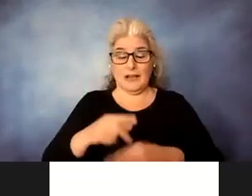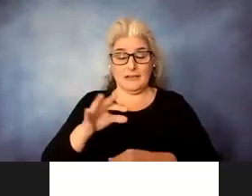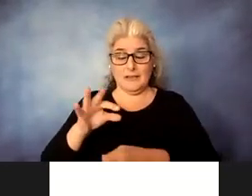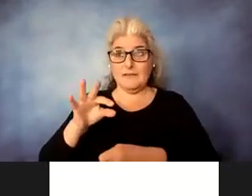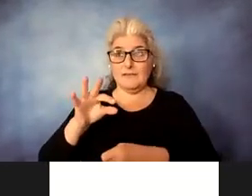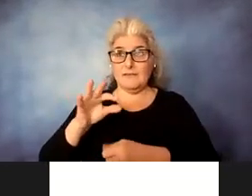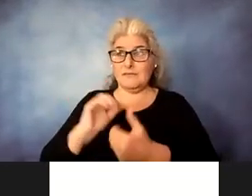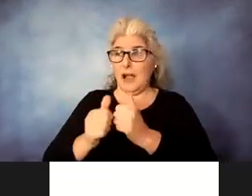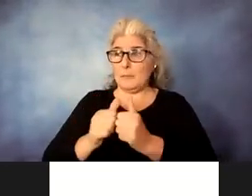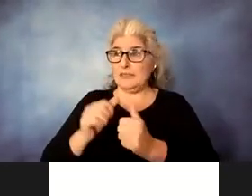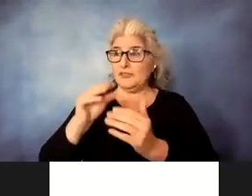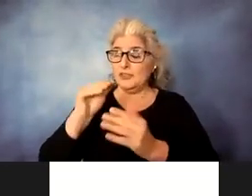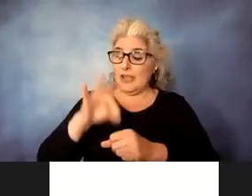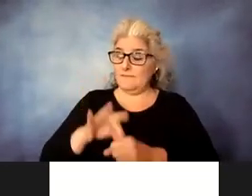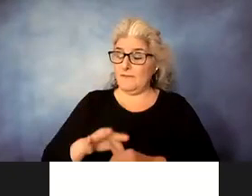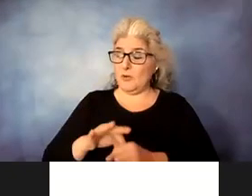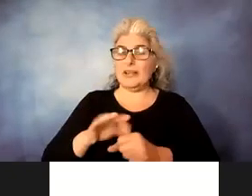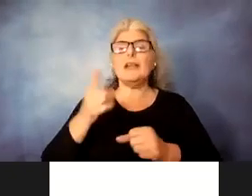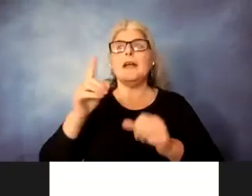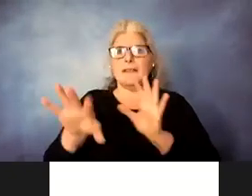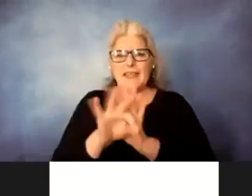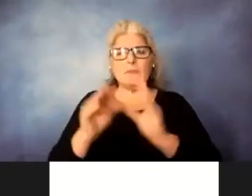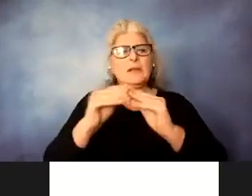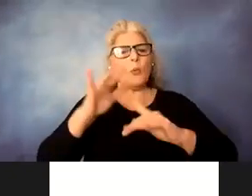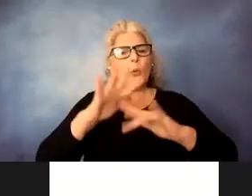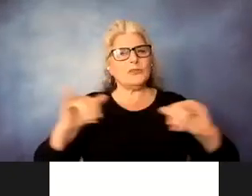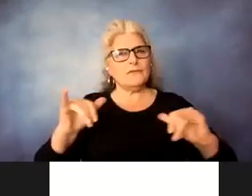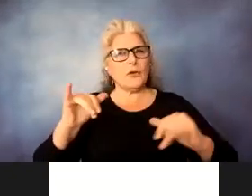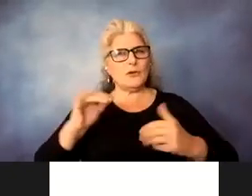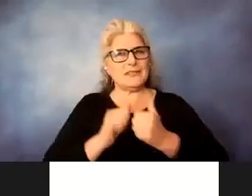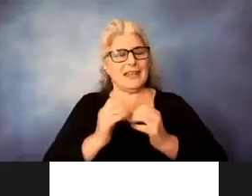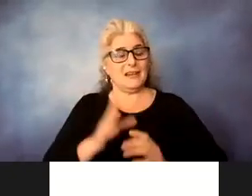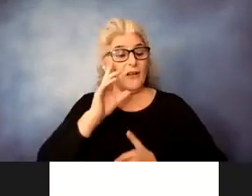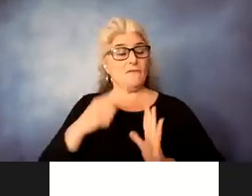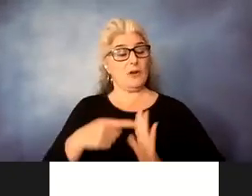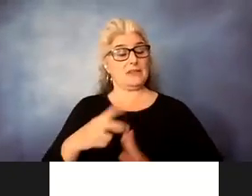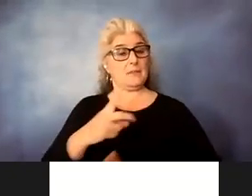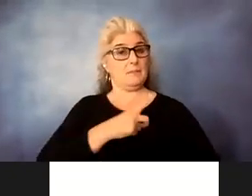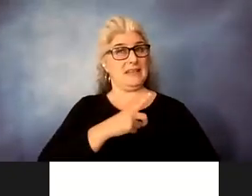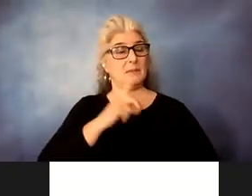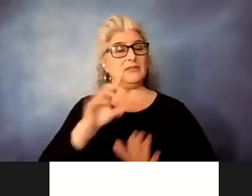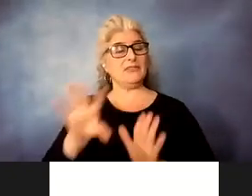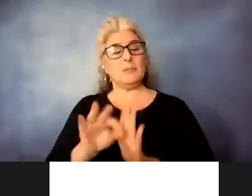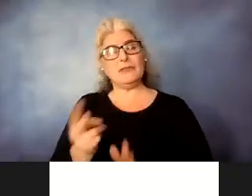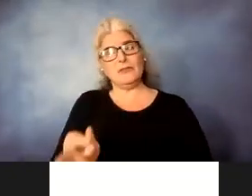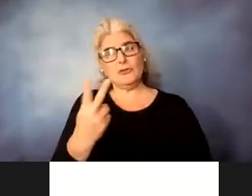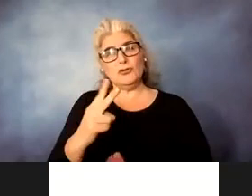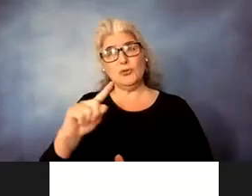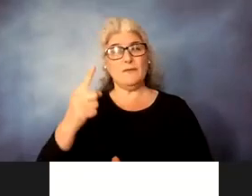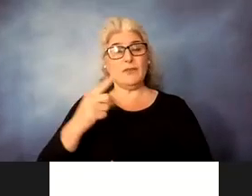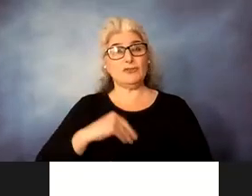their officials. So in the first year implementing ranked choice voting, Minneapolis elected its first 2 transgender council